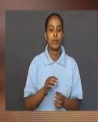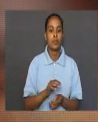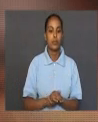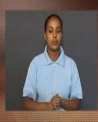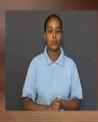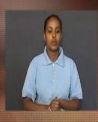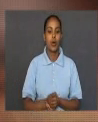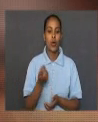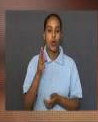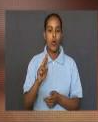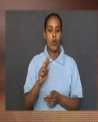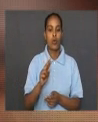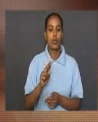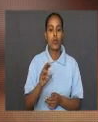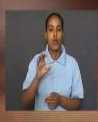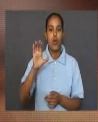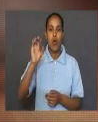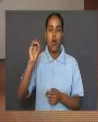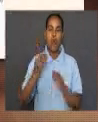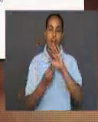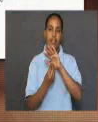groups or cofactors.